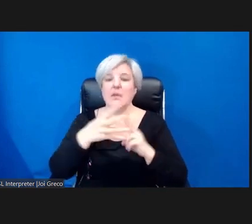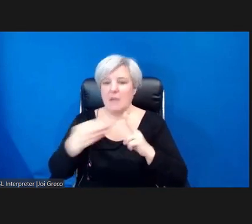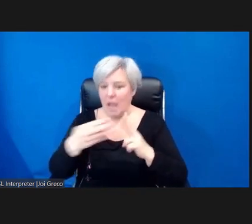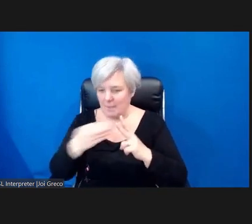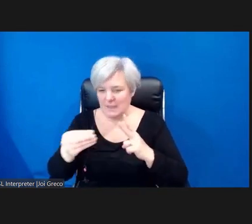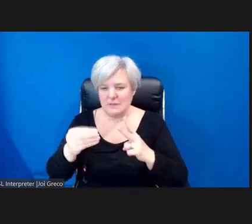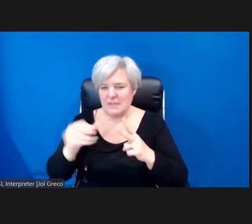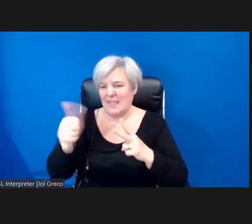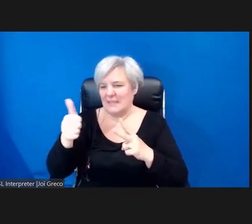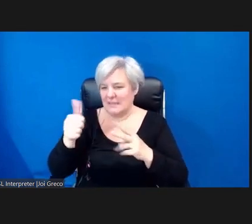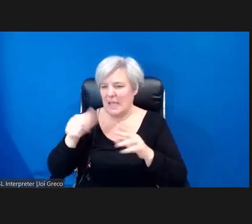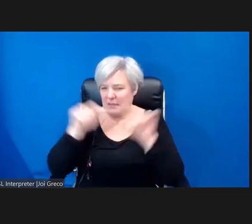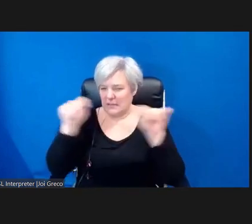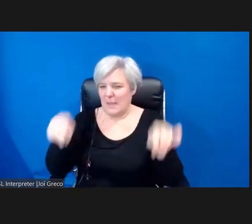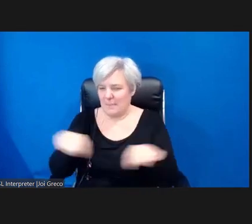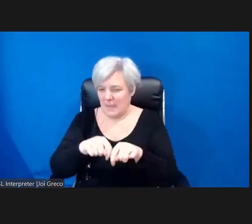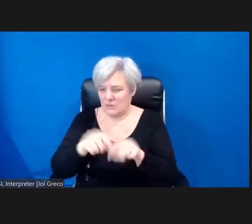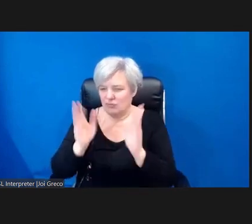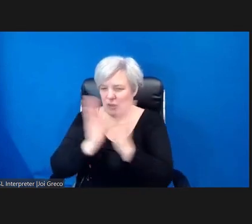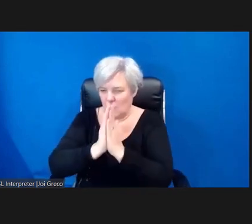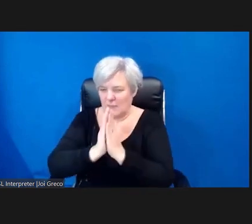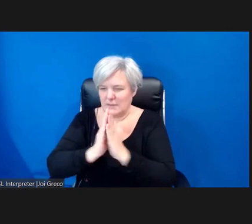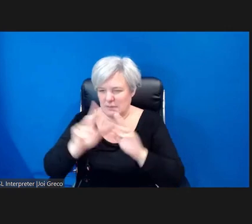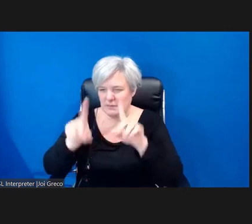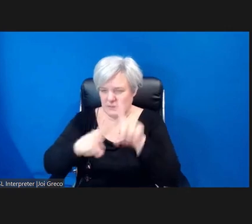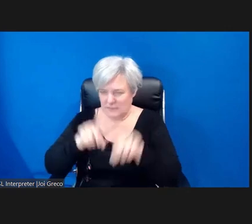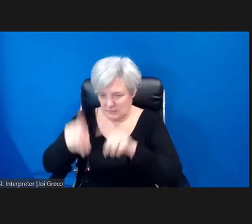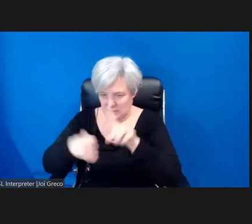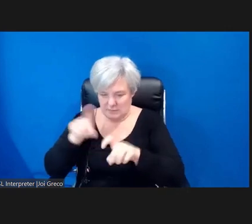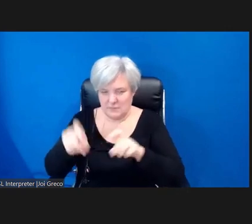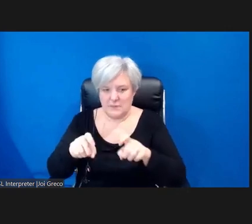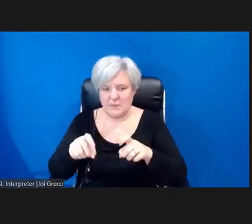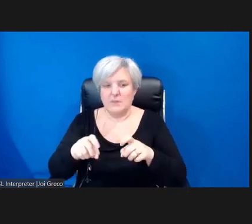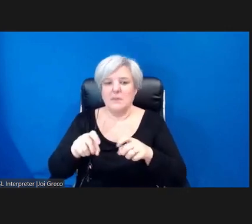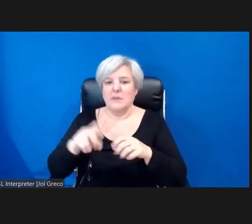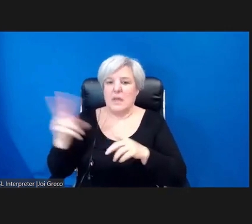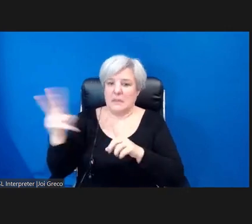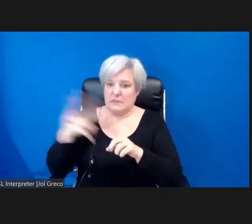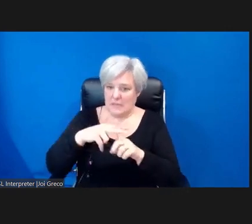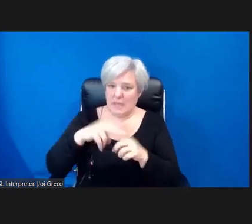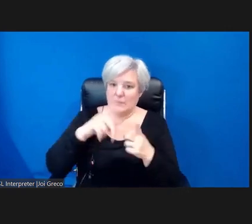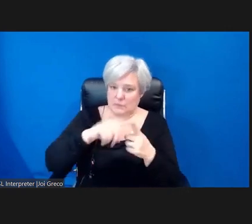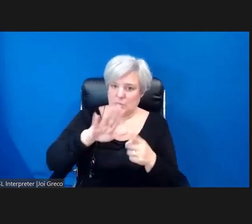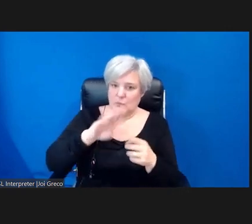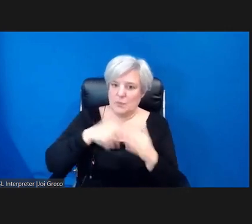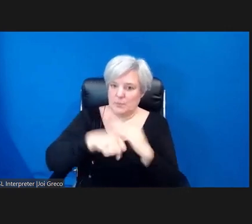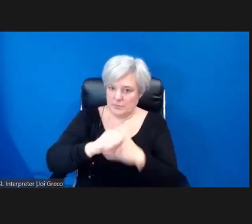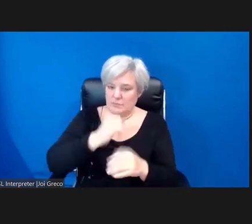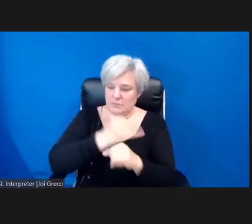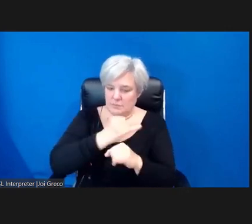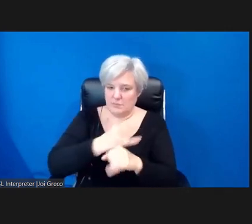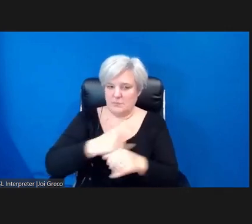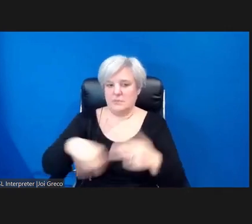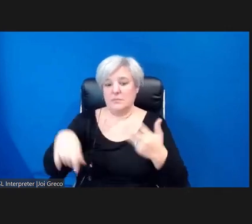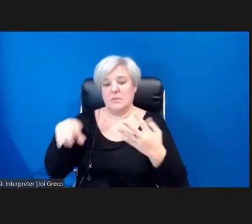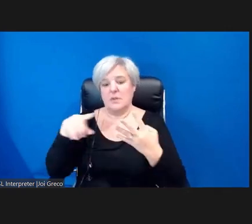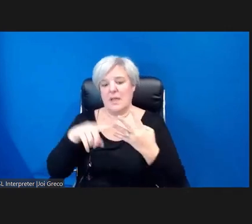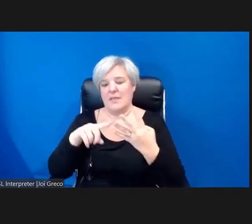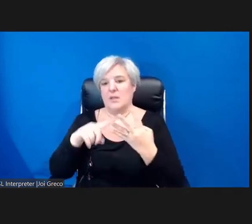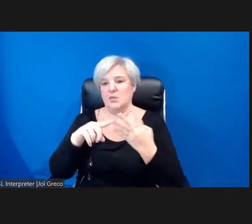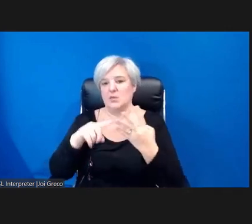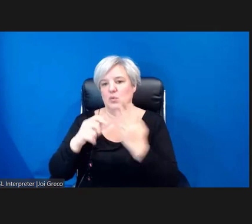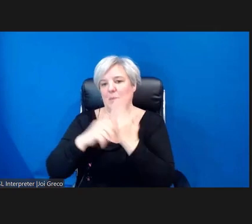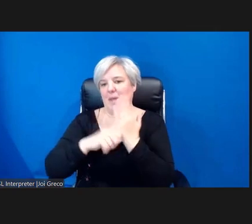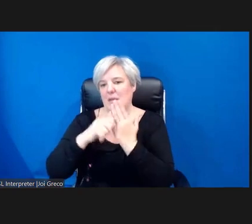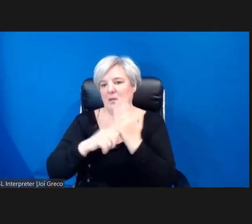of the 10 request templates in your Strata account ready for you to assign to your birth facilities, and the 2 Strata manuals,